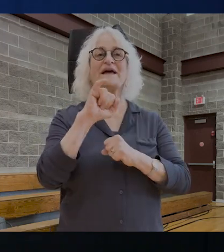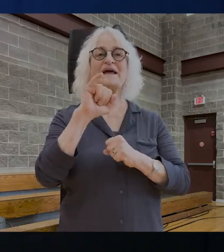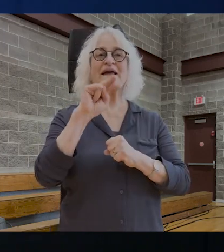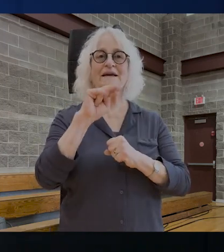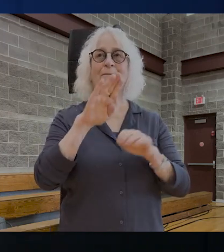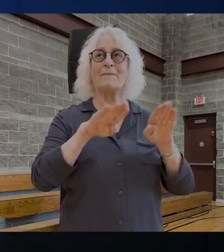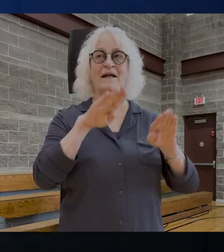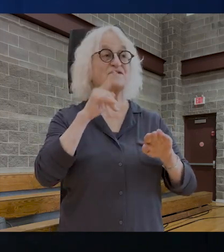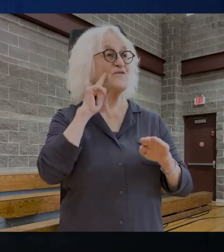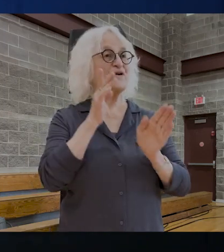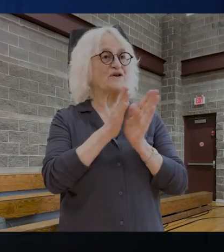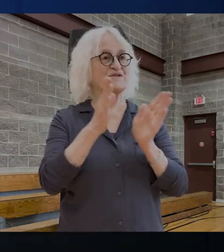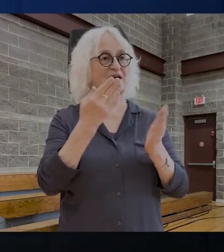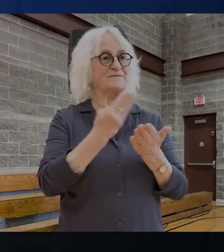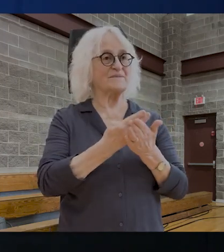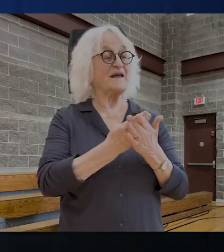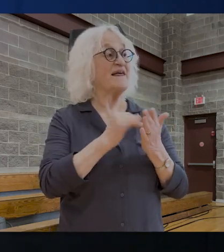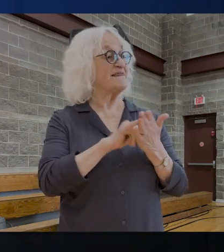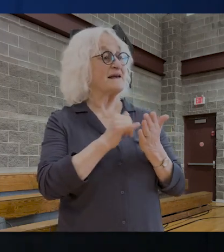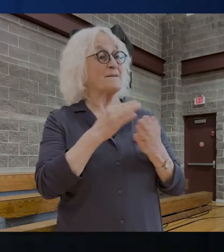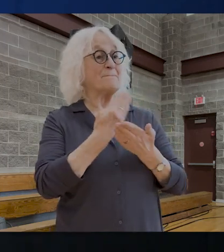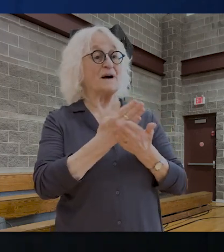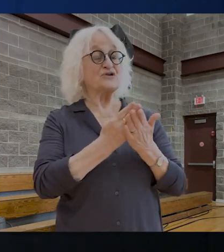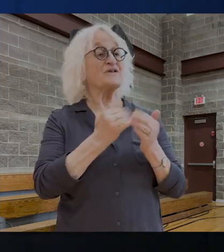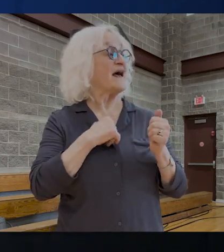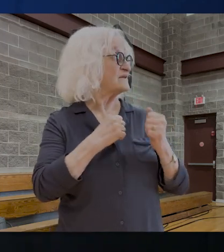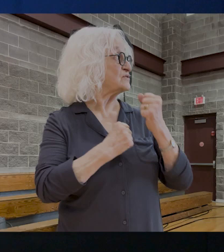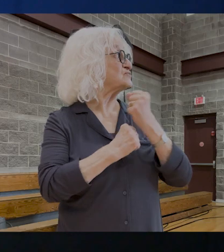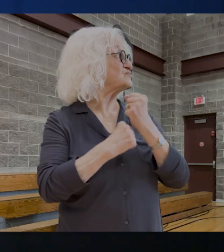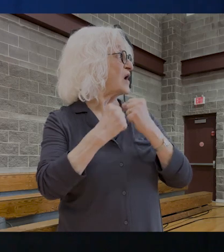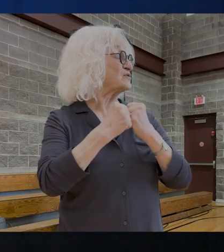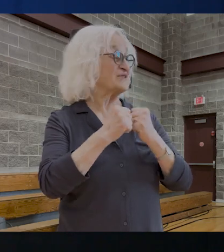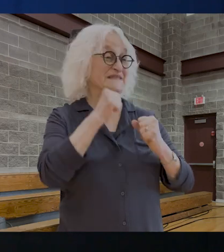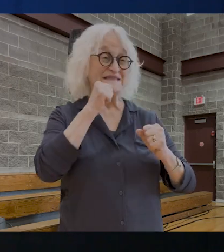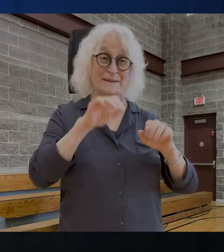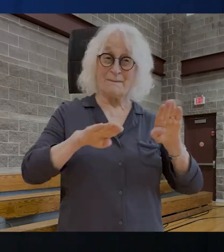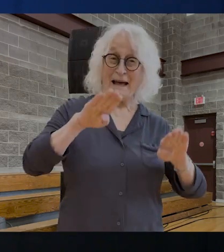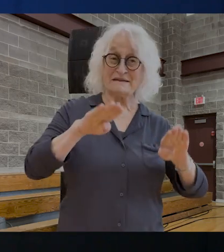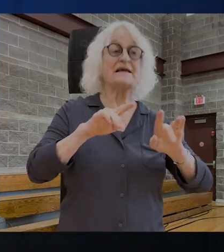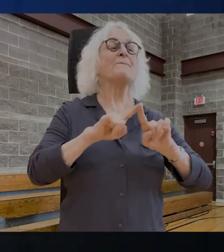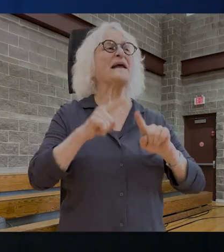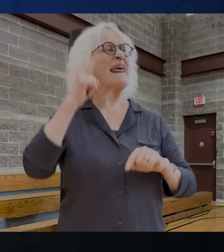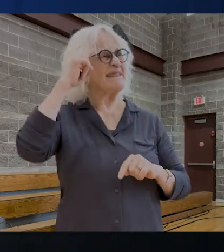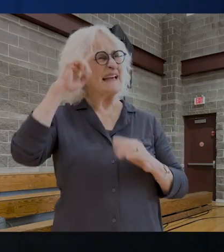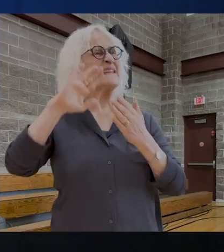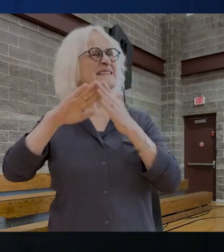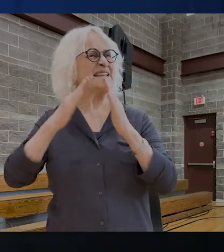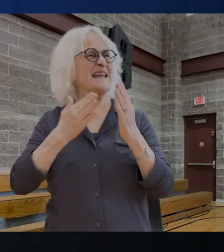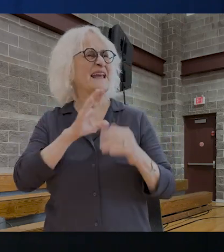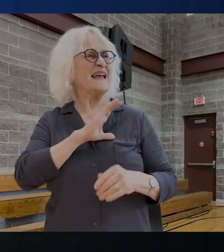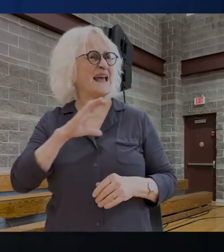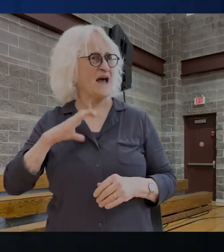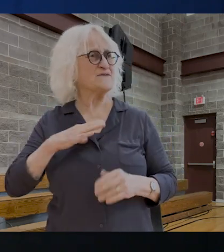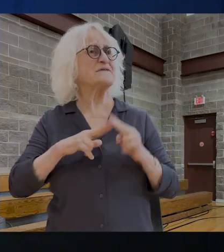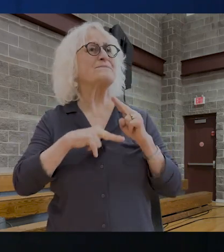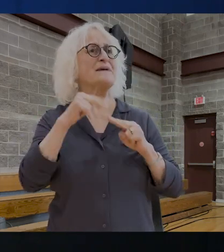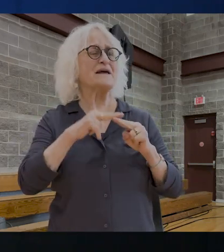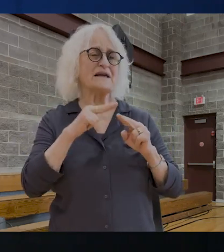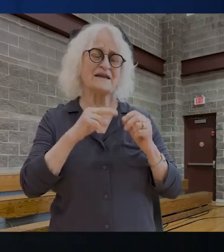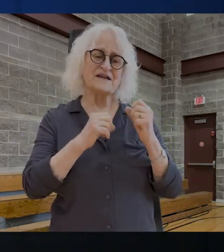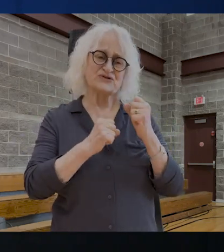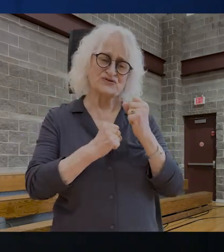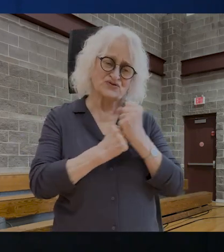general fund. So this budget that's presented has a structural imbalance, but I do think the City Council is building the